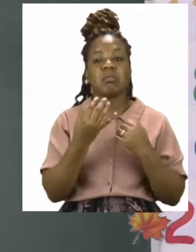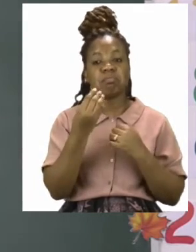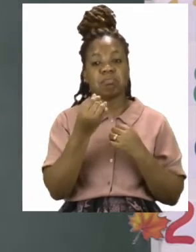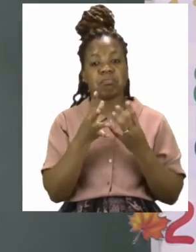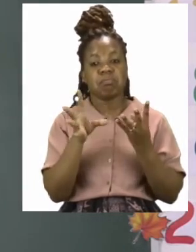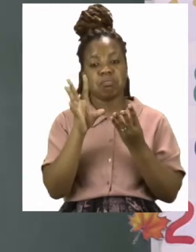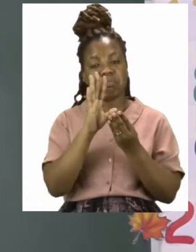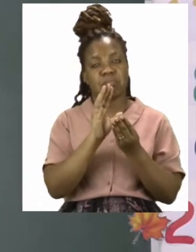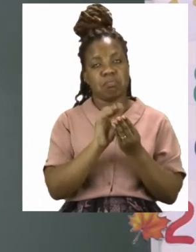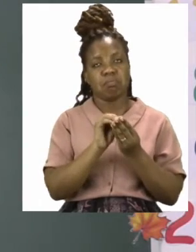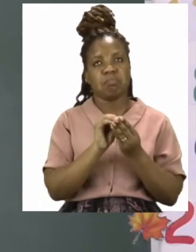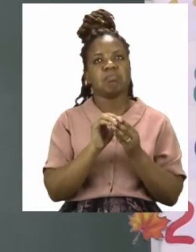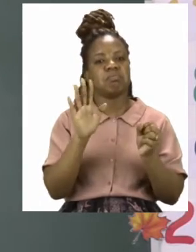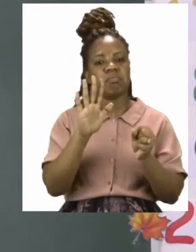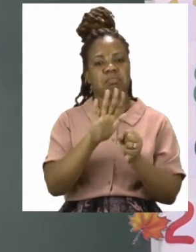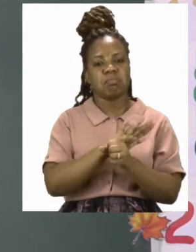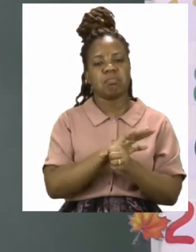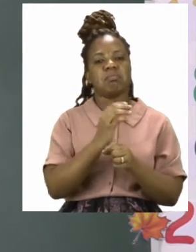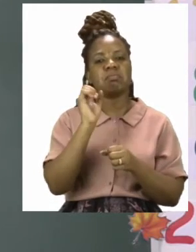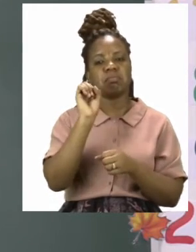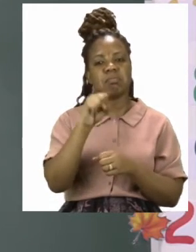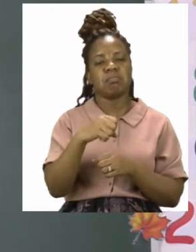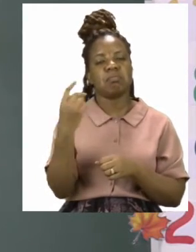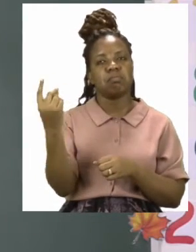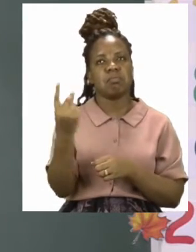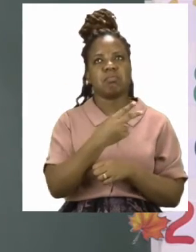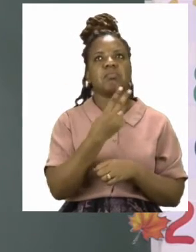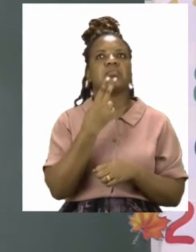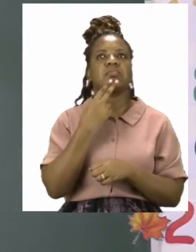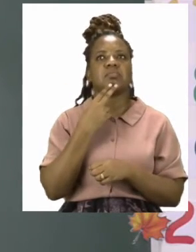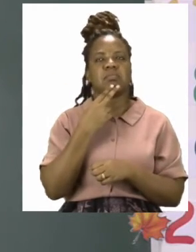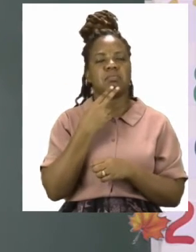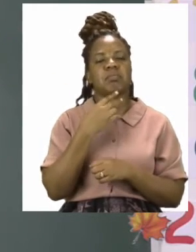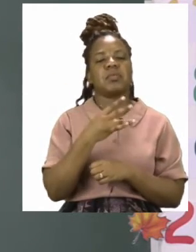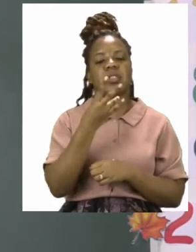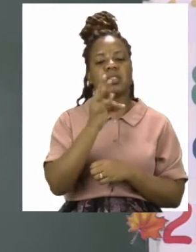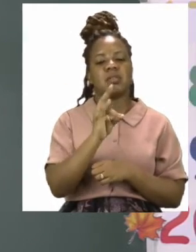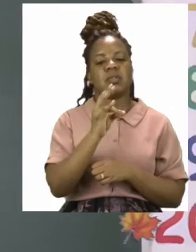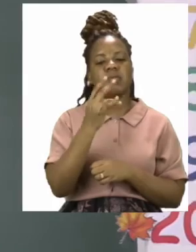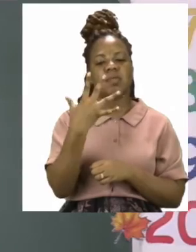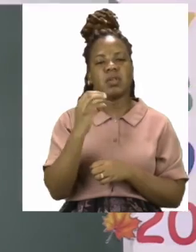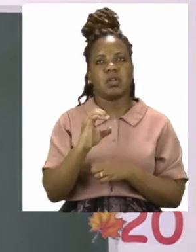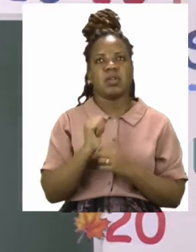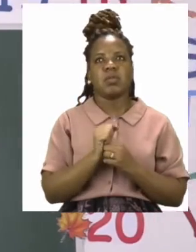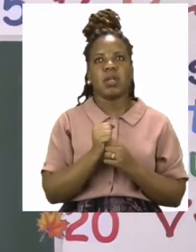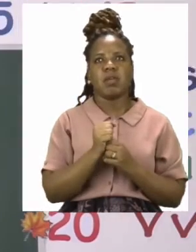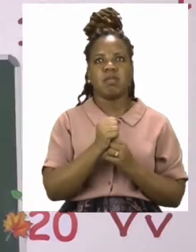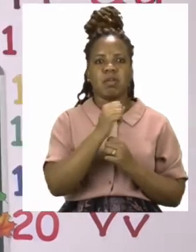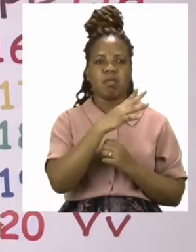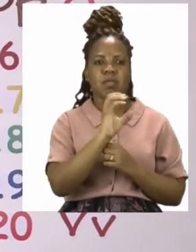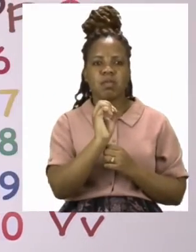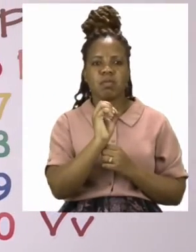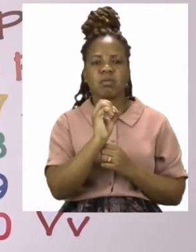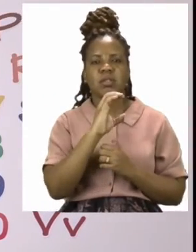much money I need for the pencil. I have 50 cents, 10 cents, another 10 cents,